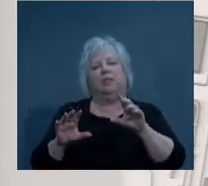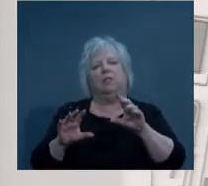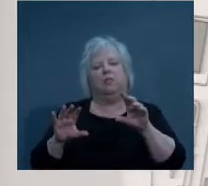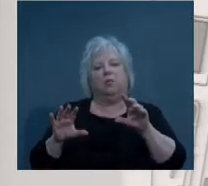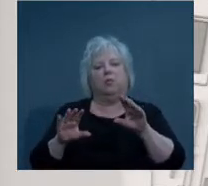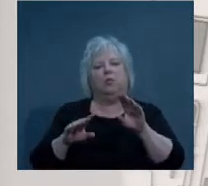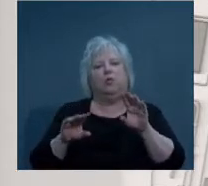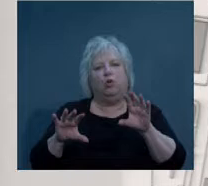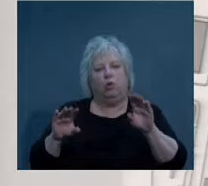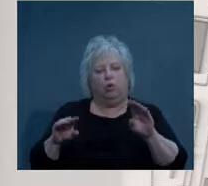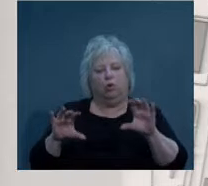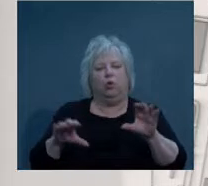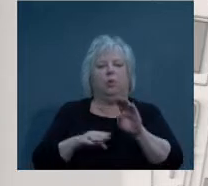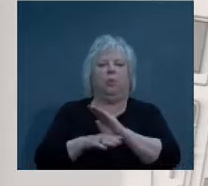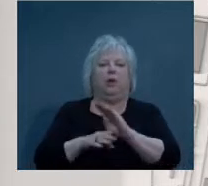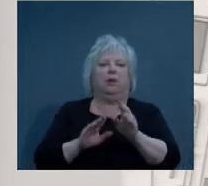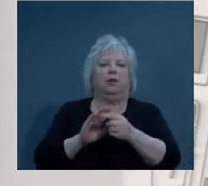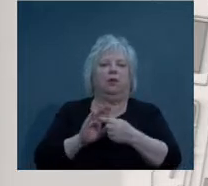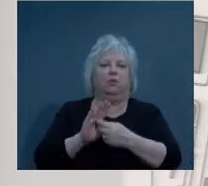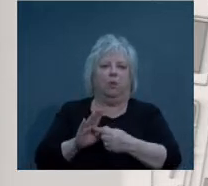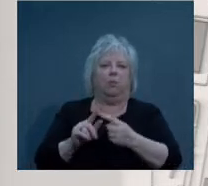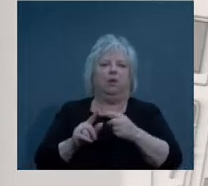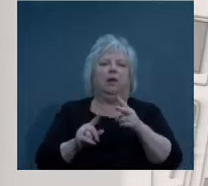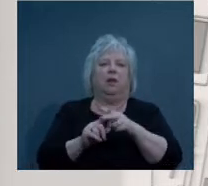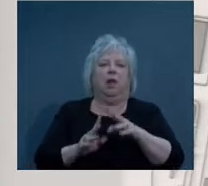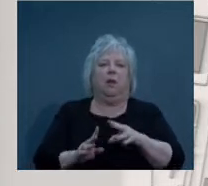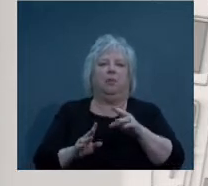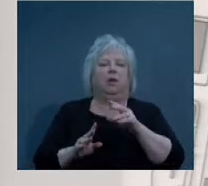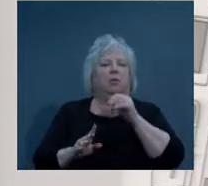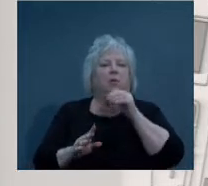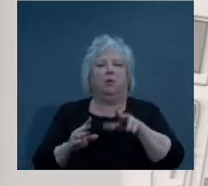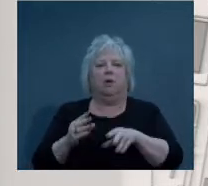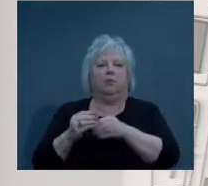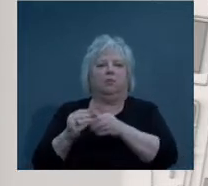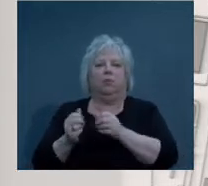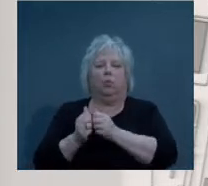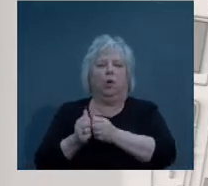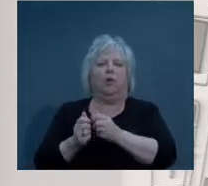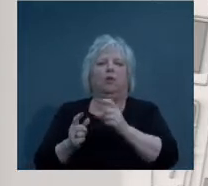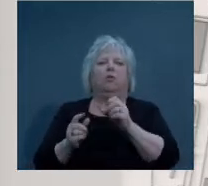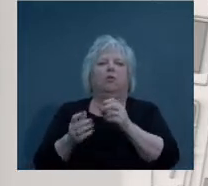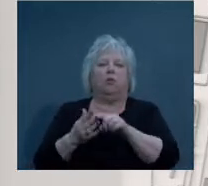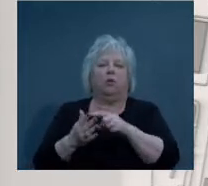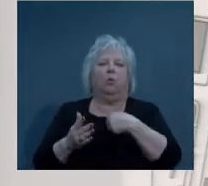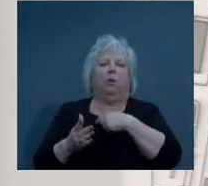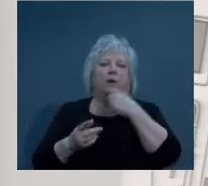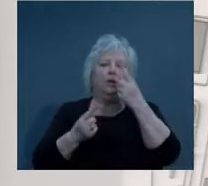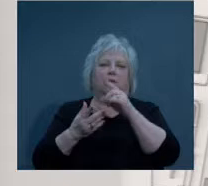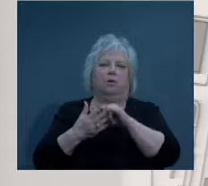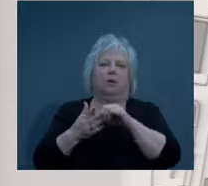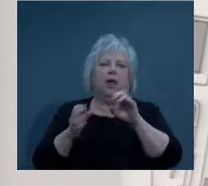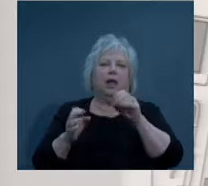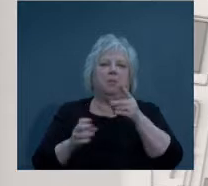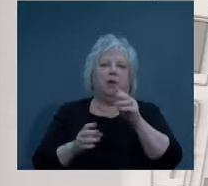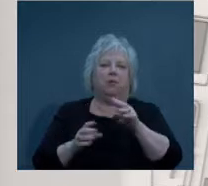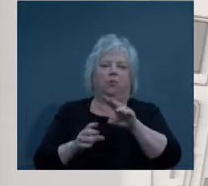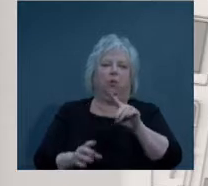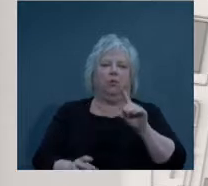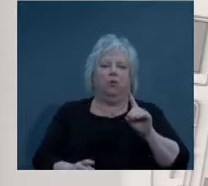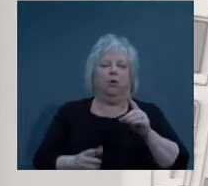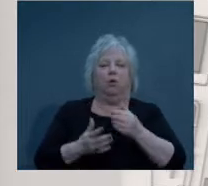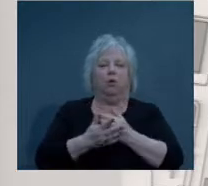was not submitted with the application. Therefore, the application is considered administratively withdrawn. A new application with